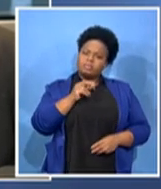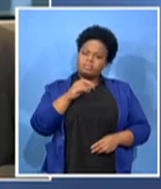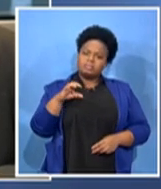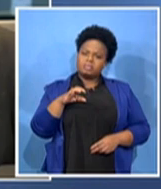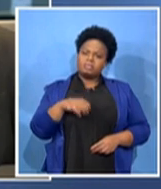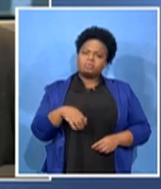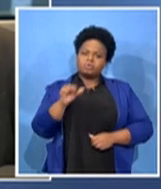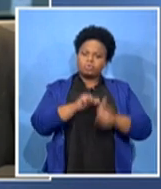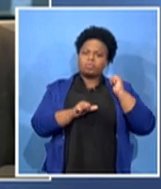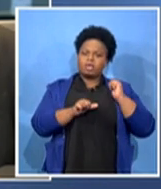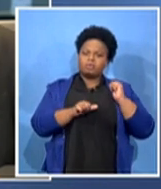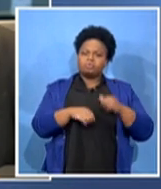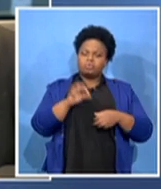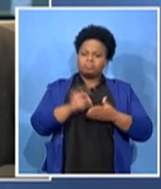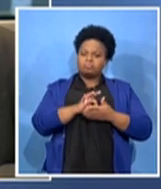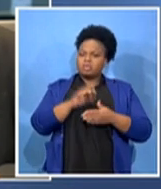year.